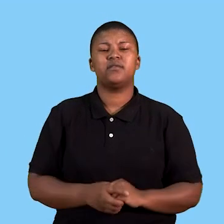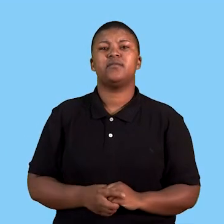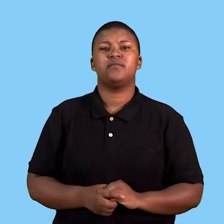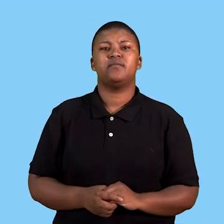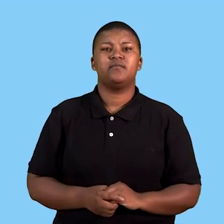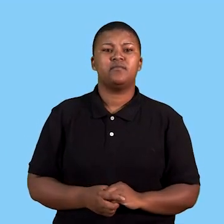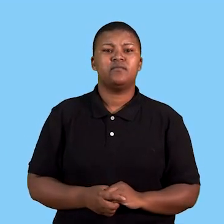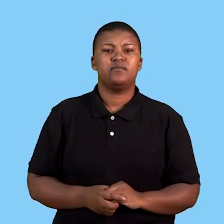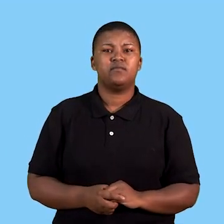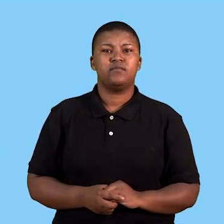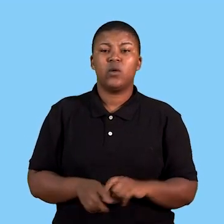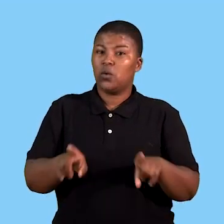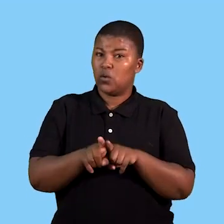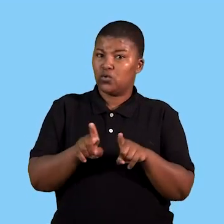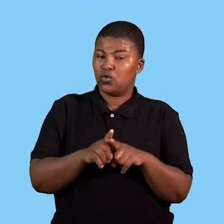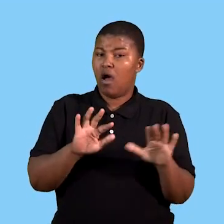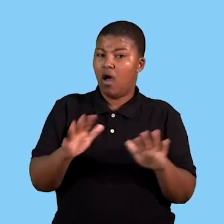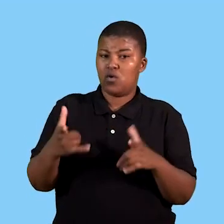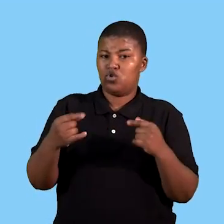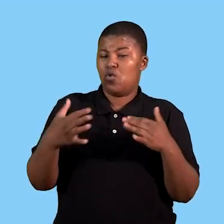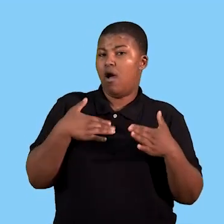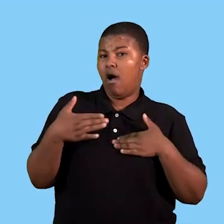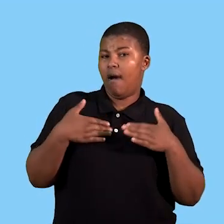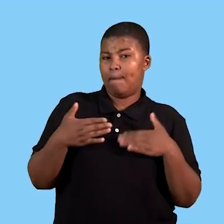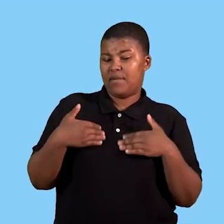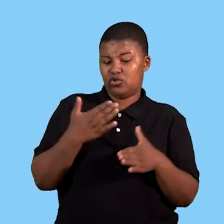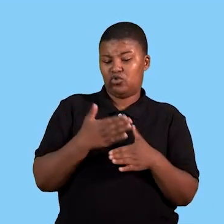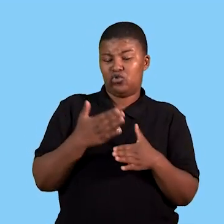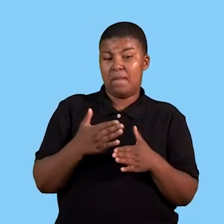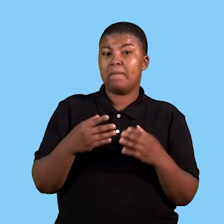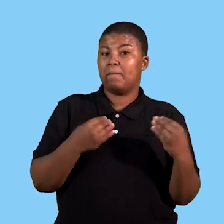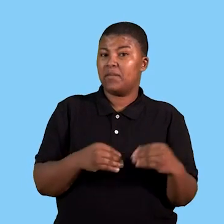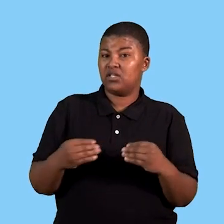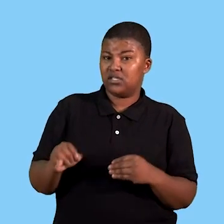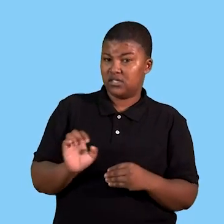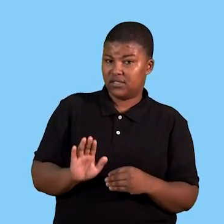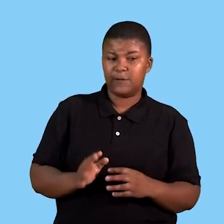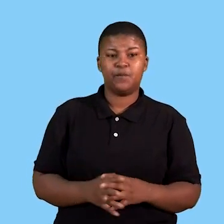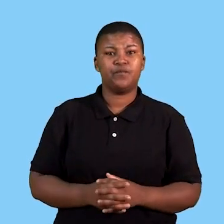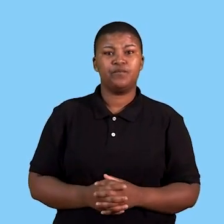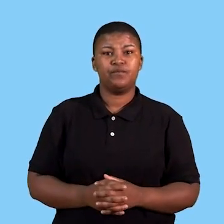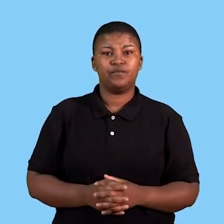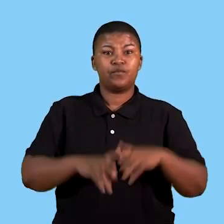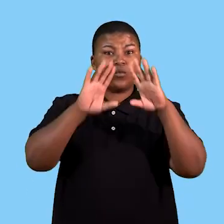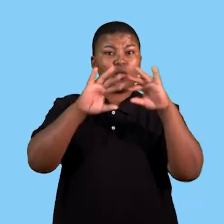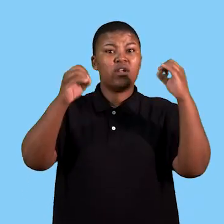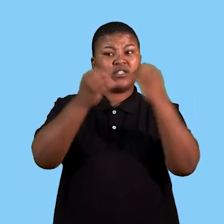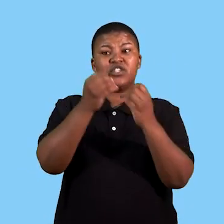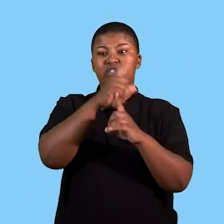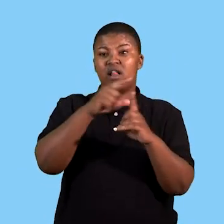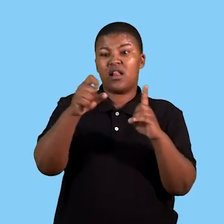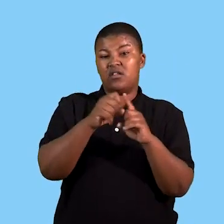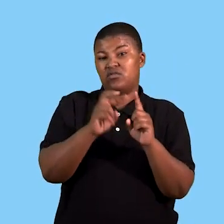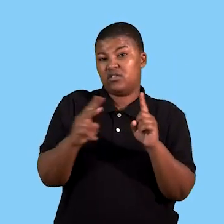the business, and it may also refer to how we do admin in the business. So the